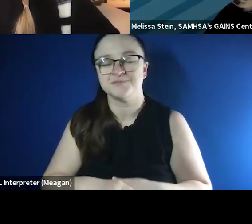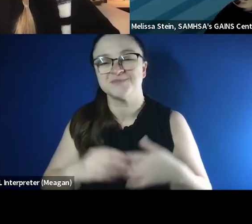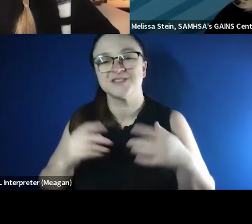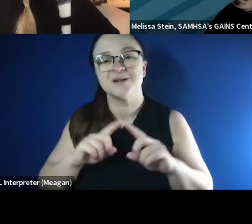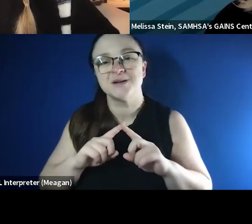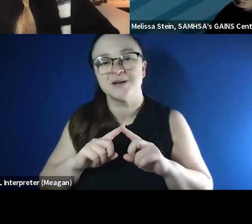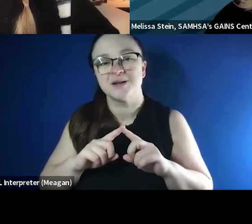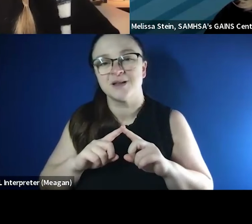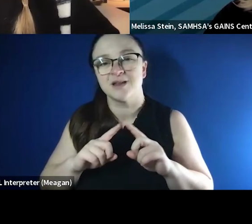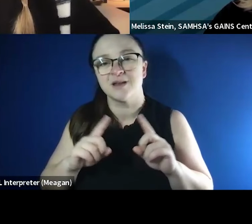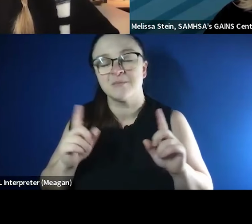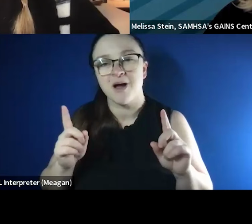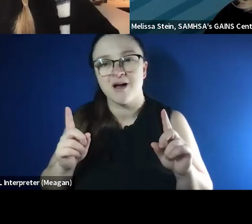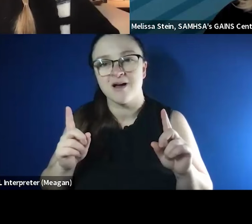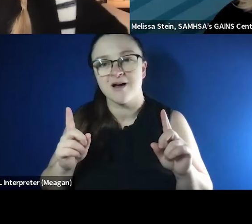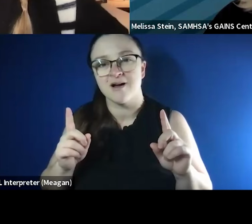But